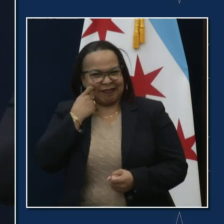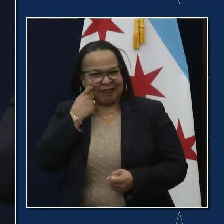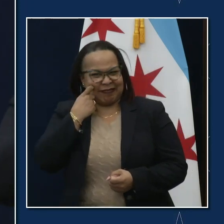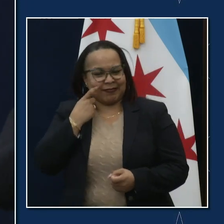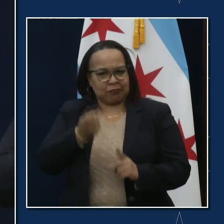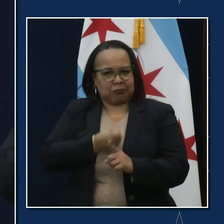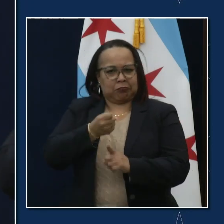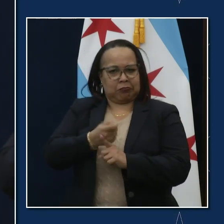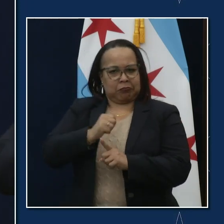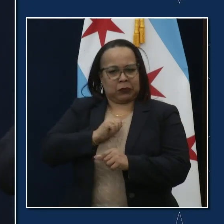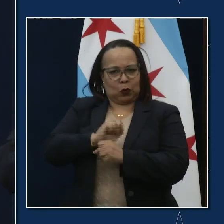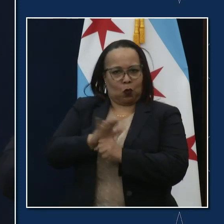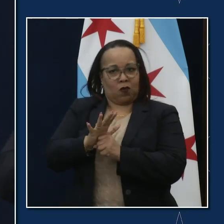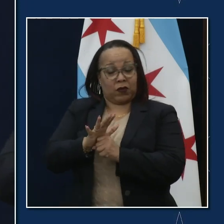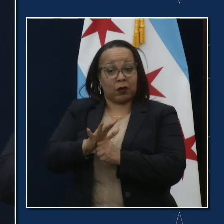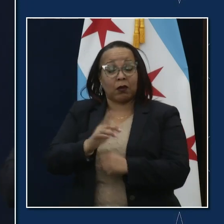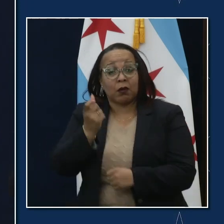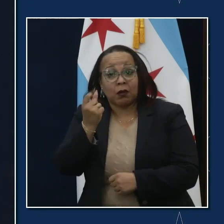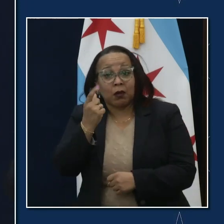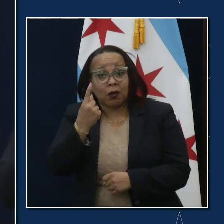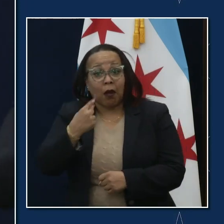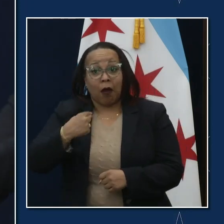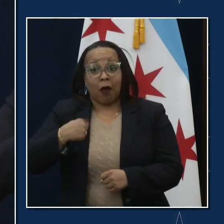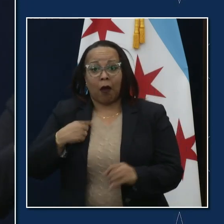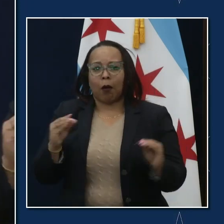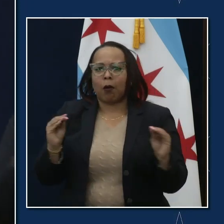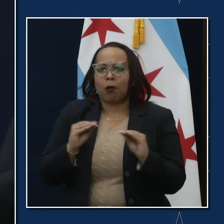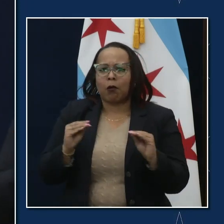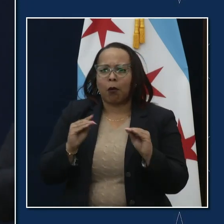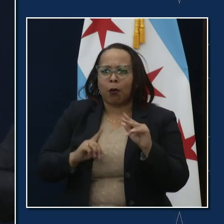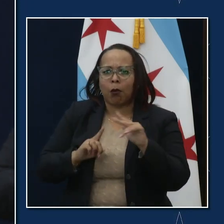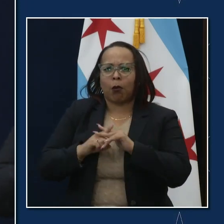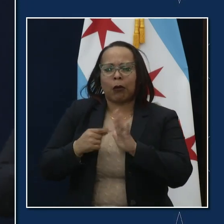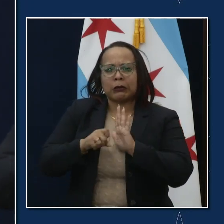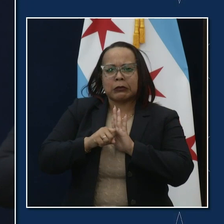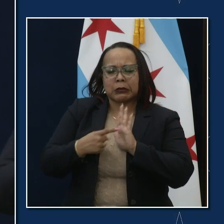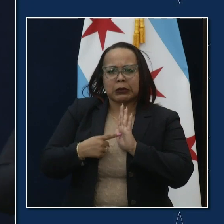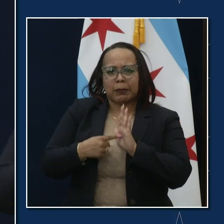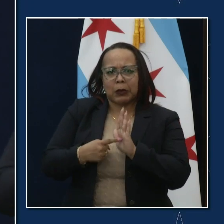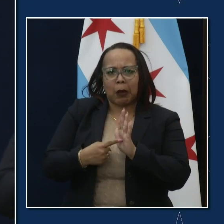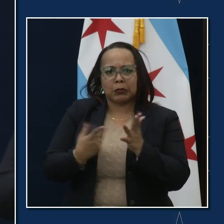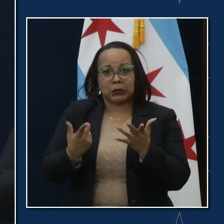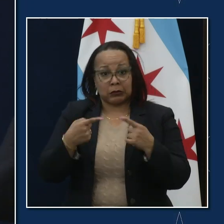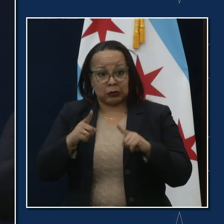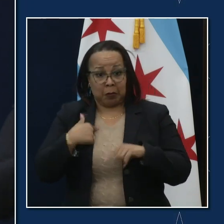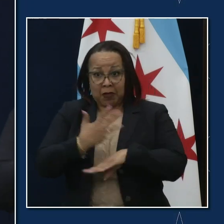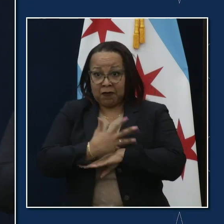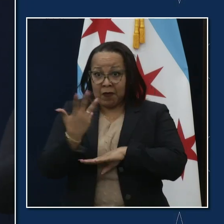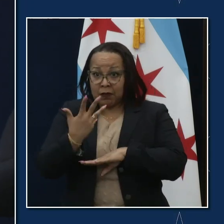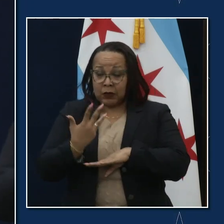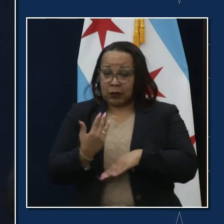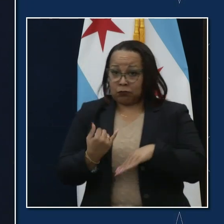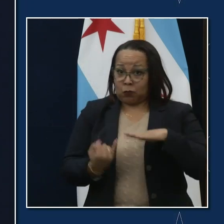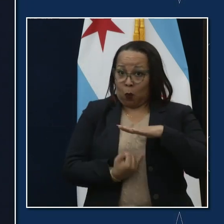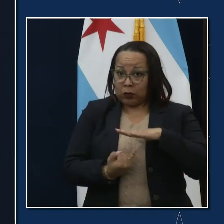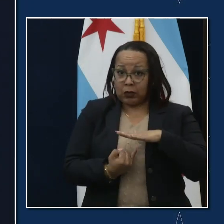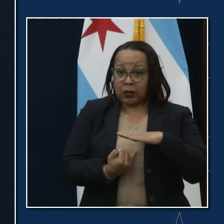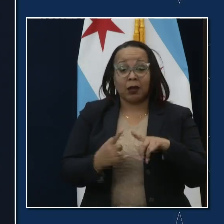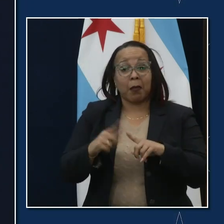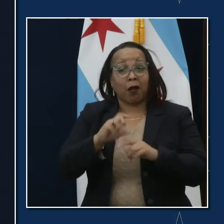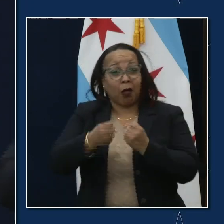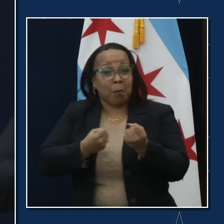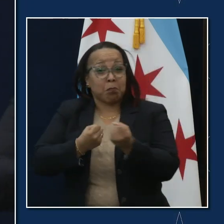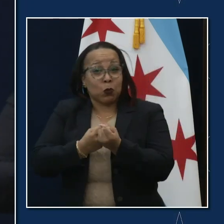bout of COVID, and I literally was asymptomatic for most of the time that I was in my 5-day quarantine. The